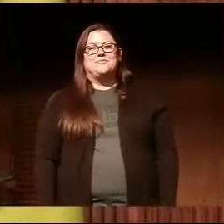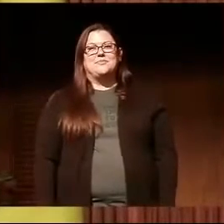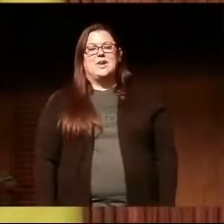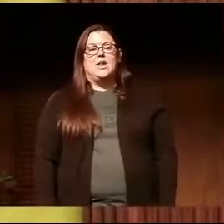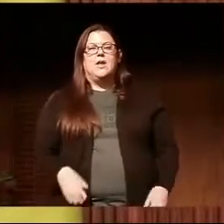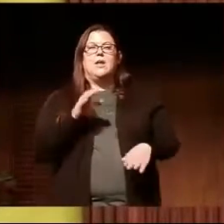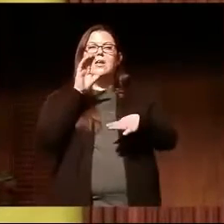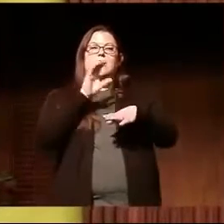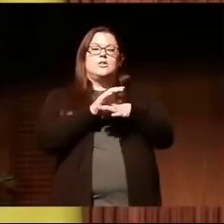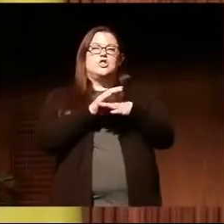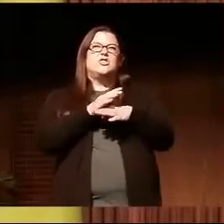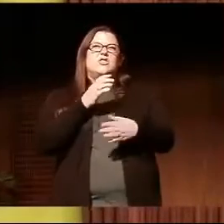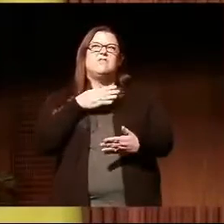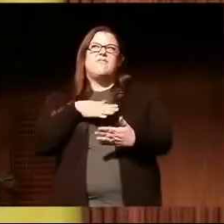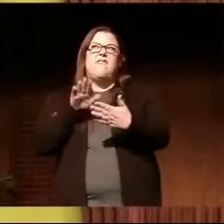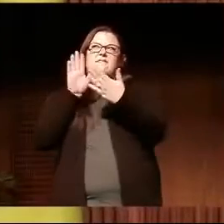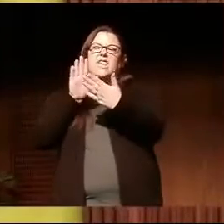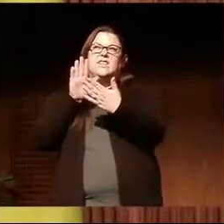The church is facing